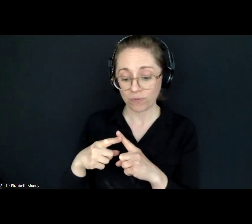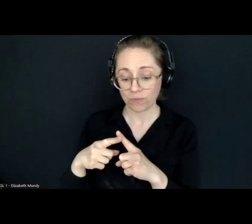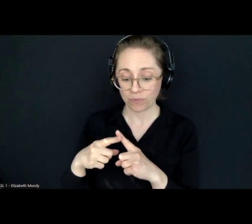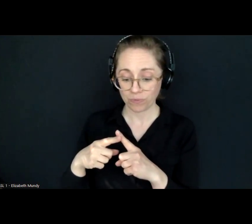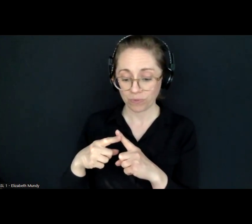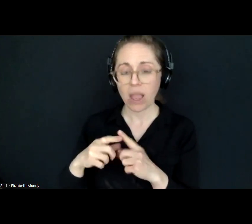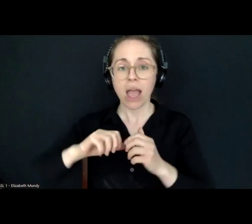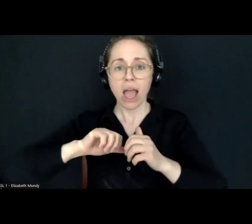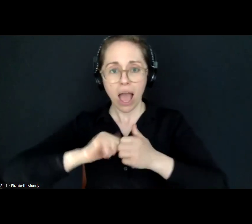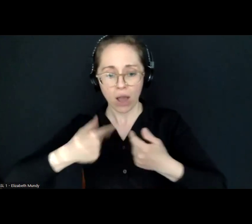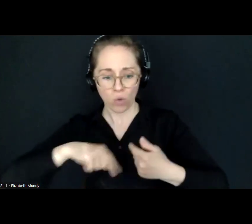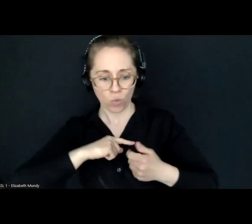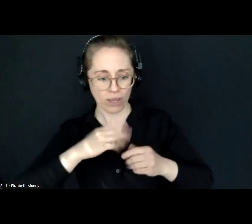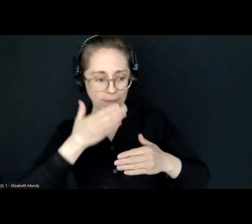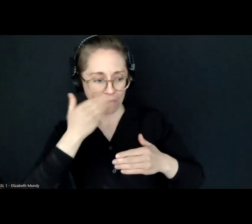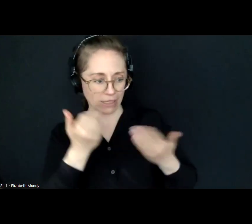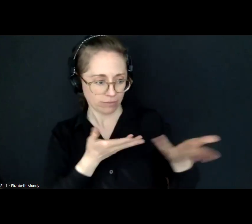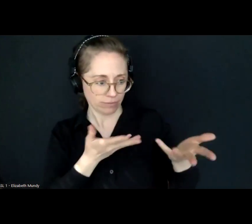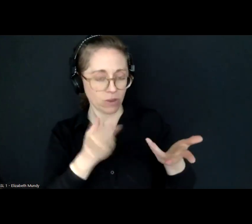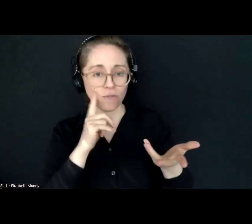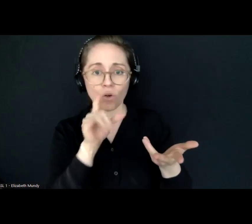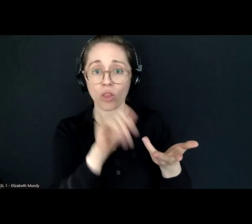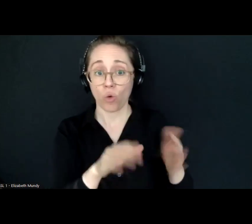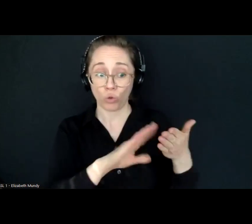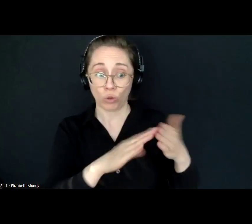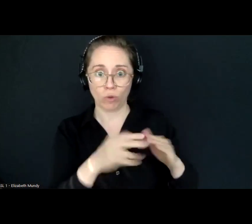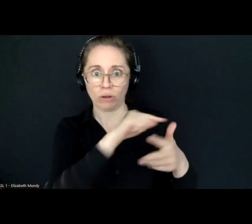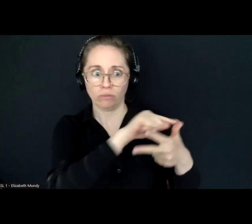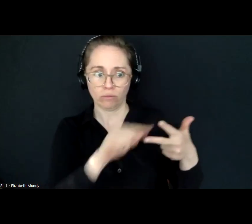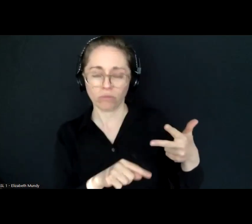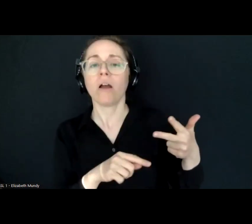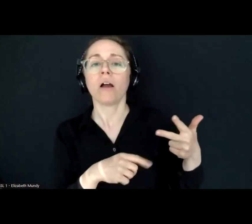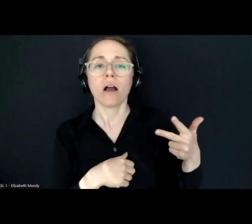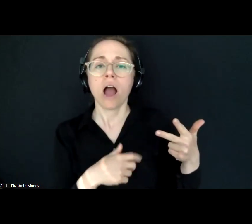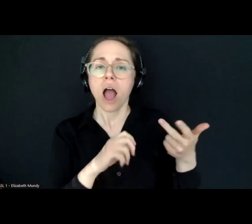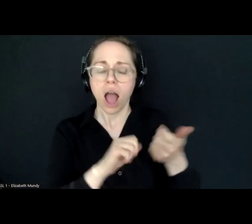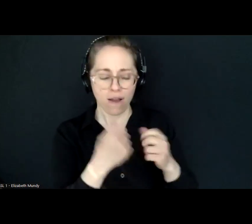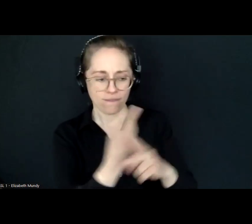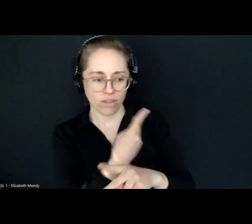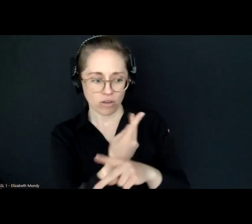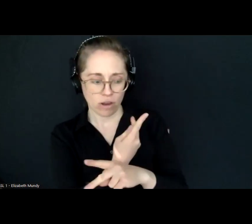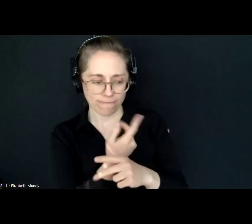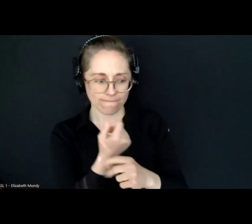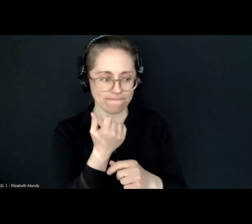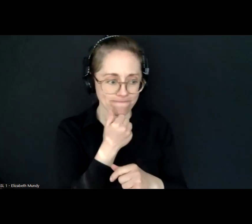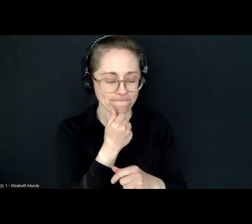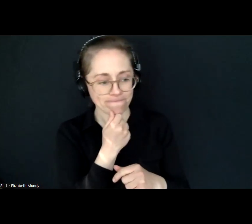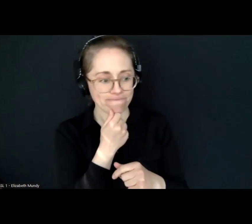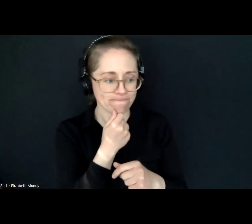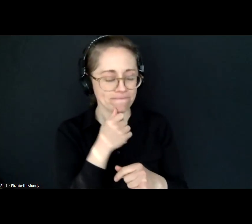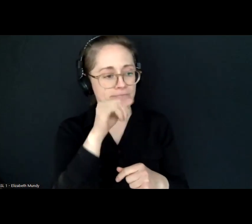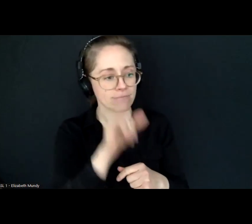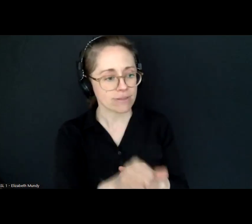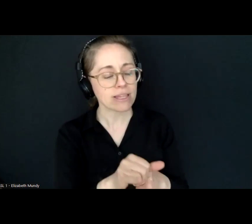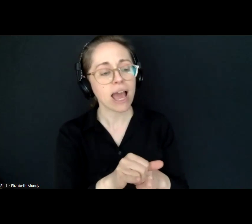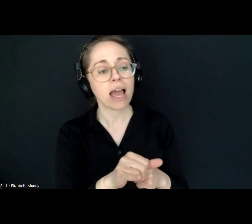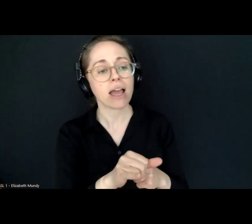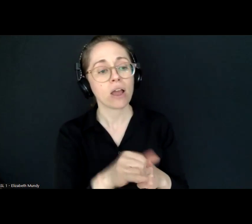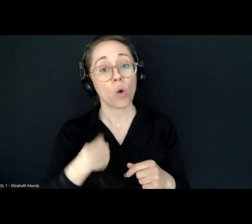these communities, figuring out ways to do that in a thoughtful way that is both